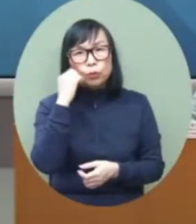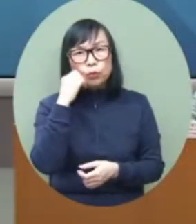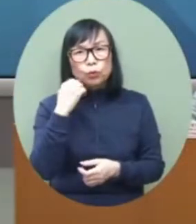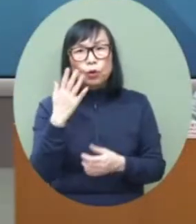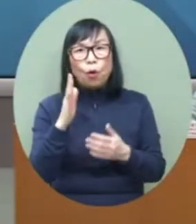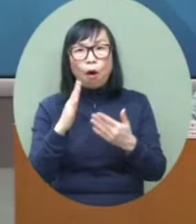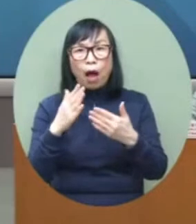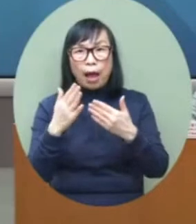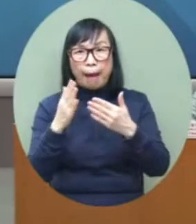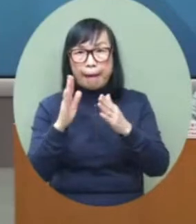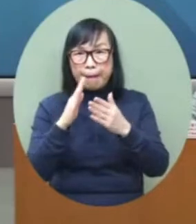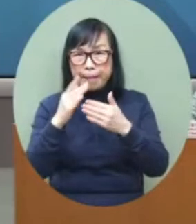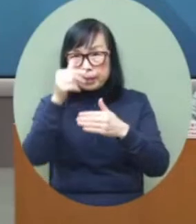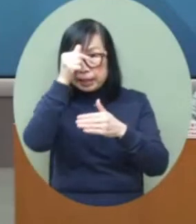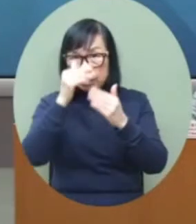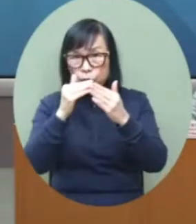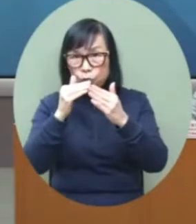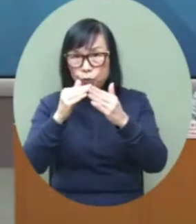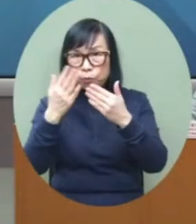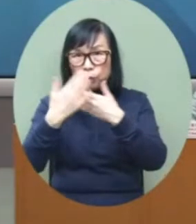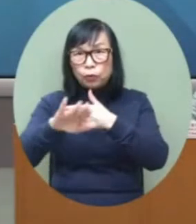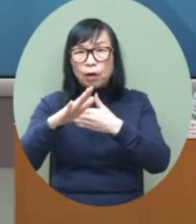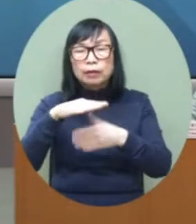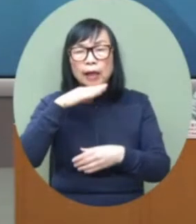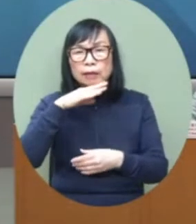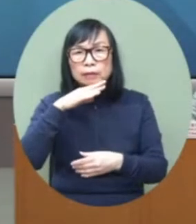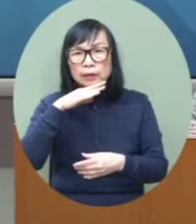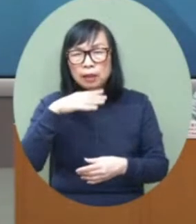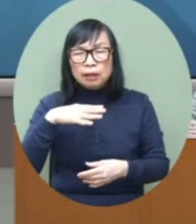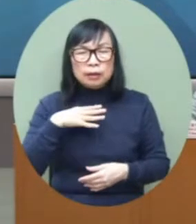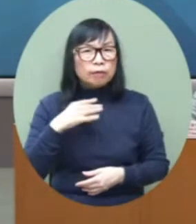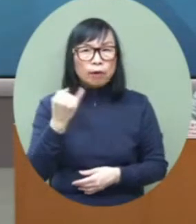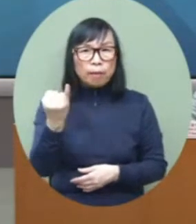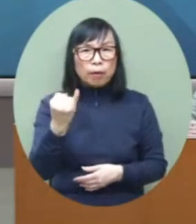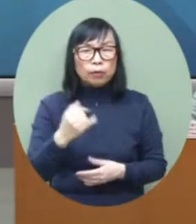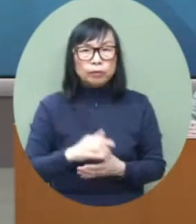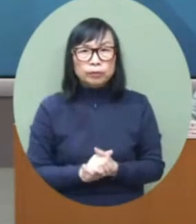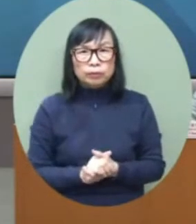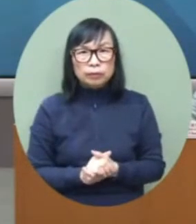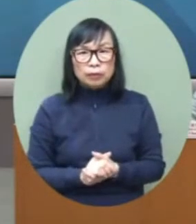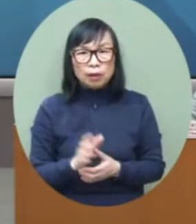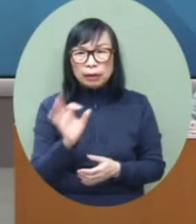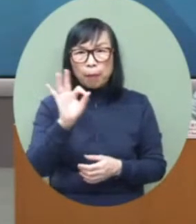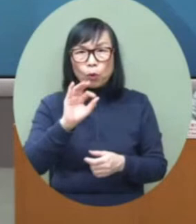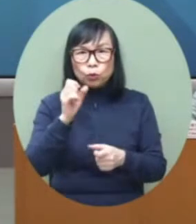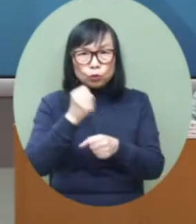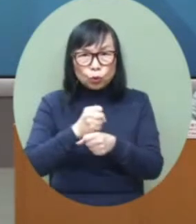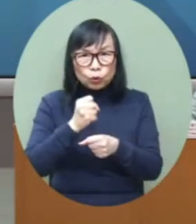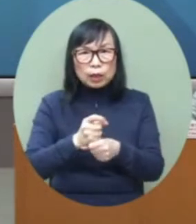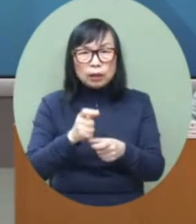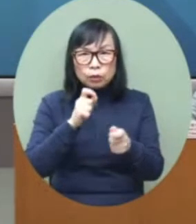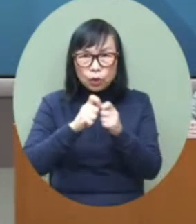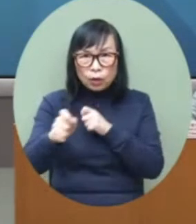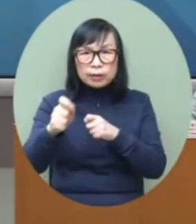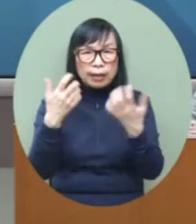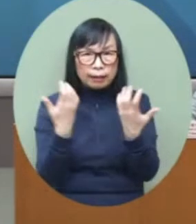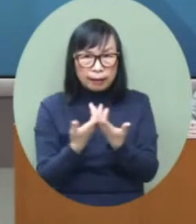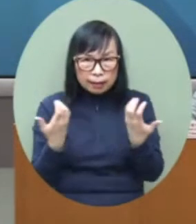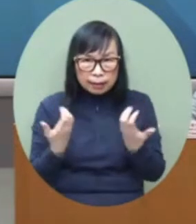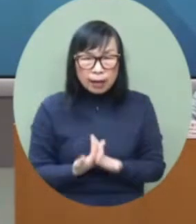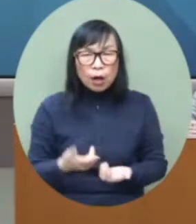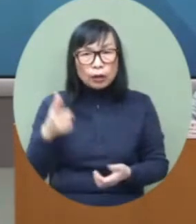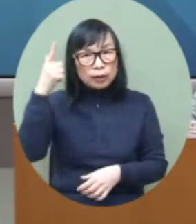Now, the elderly who are waiting outdoors, of course, this is not ideal. We have